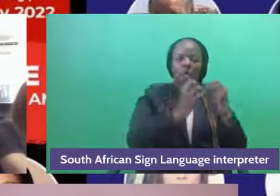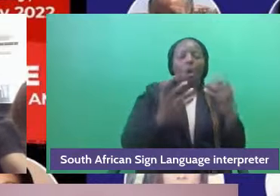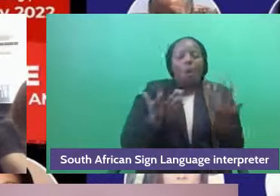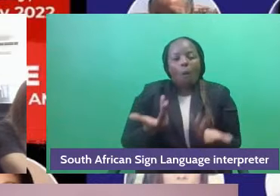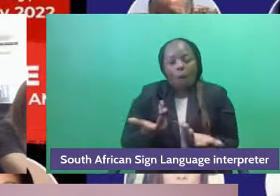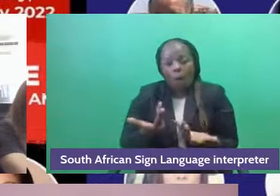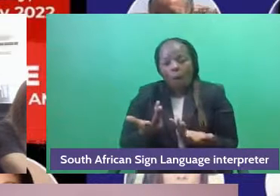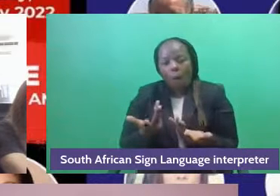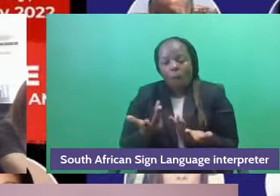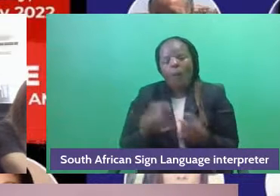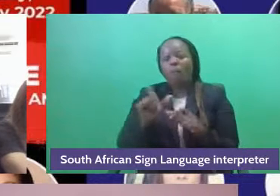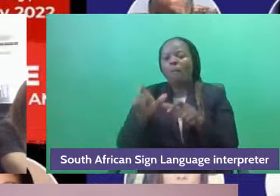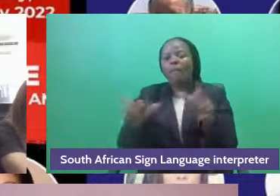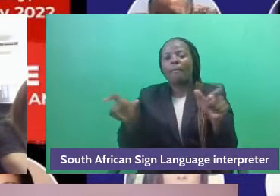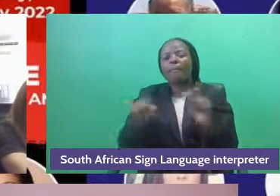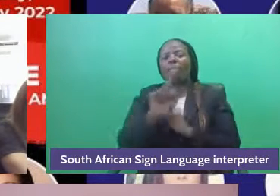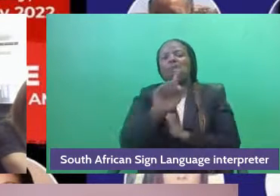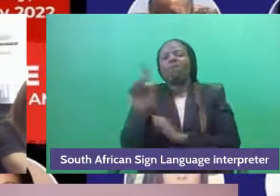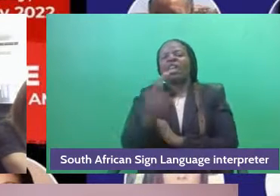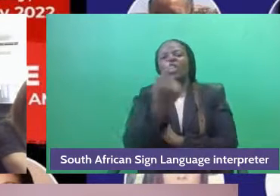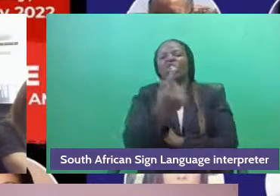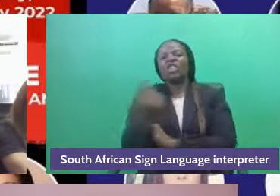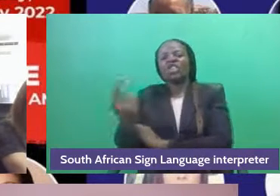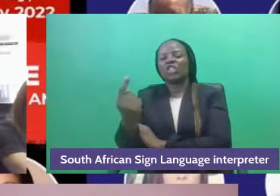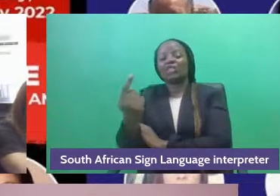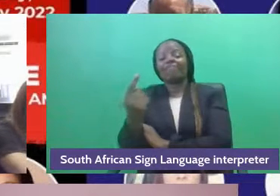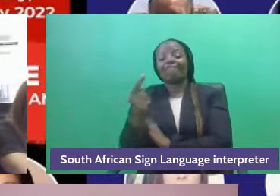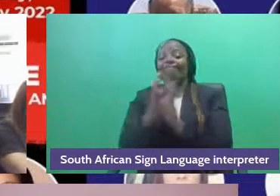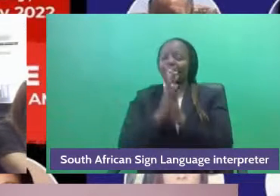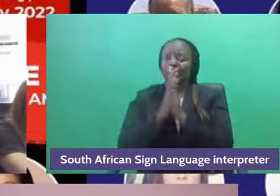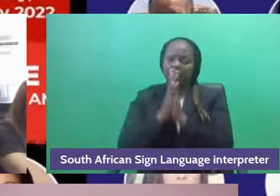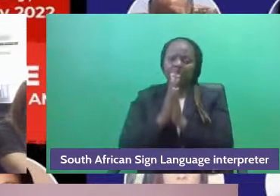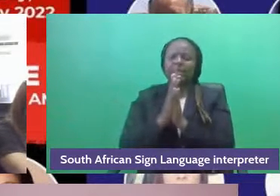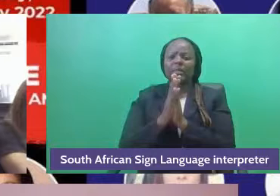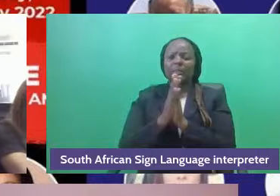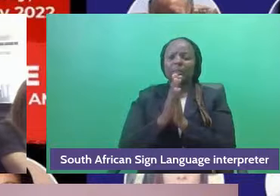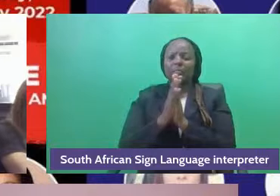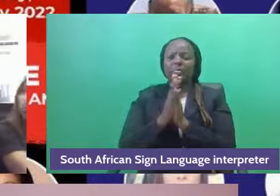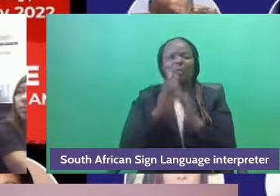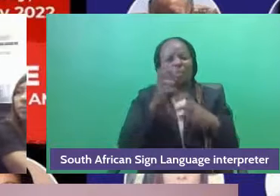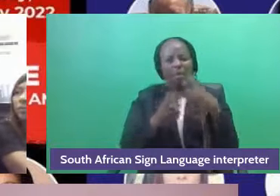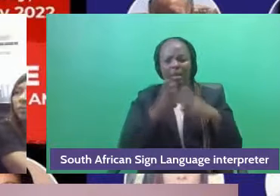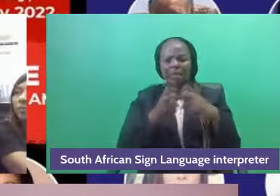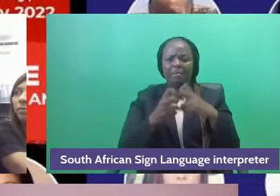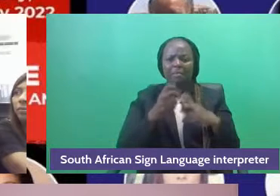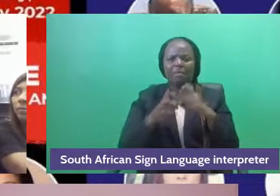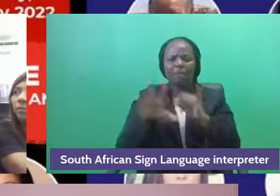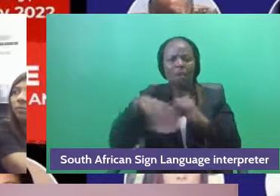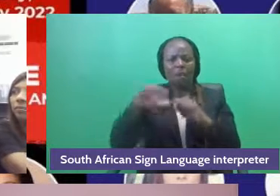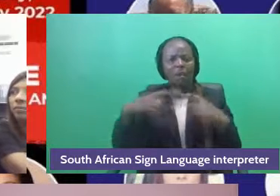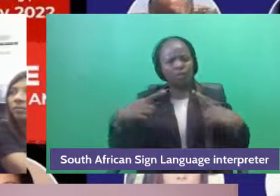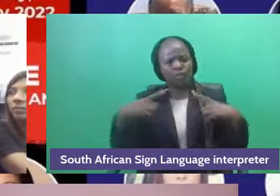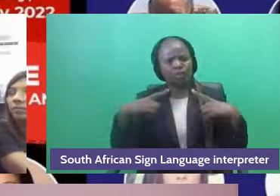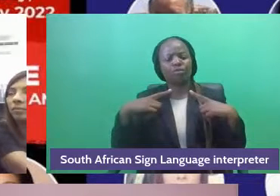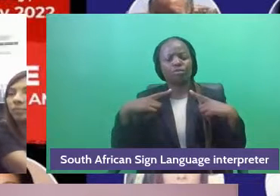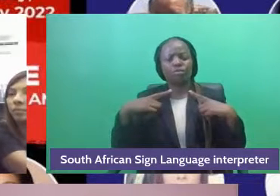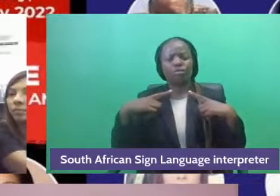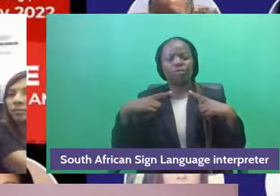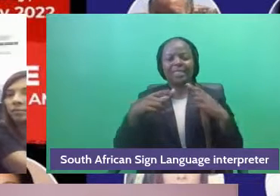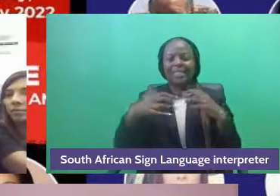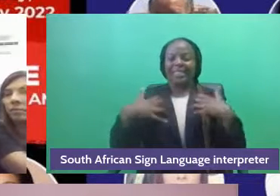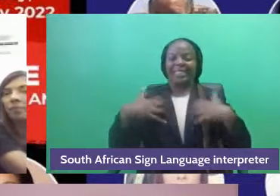your individual capacity, this is a challenge which I think we all should be proactive and be excited